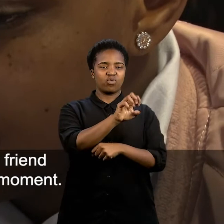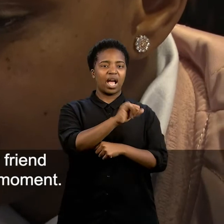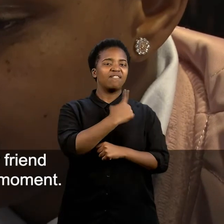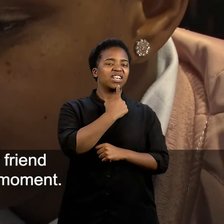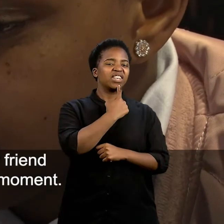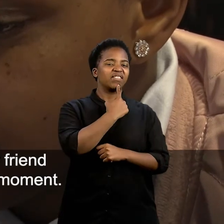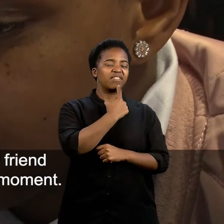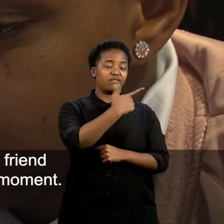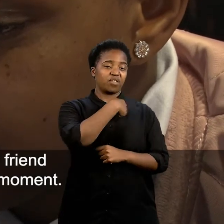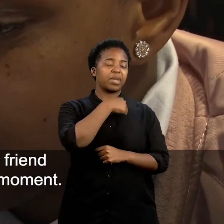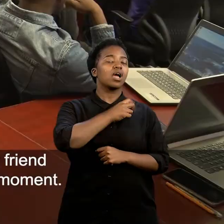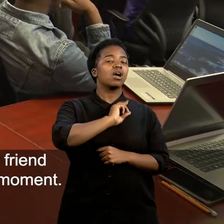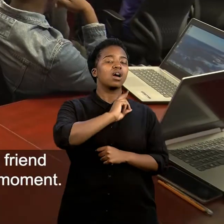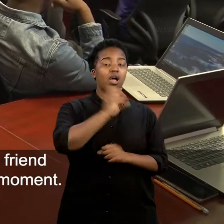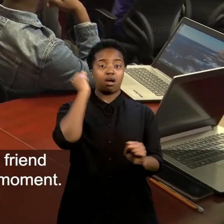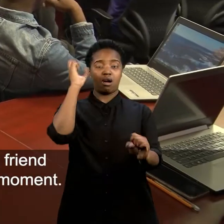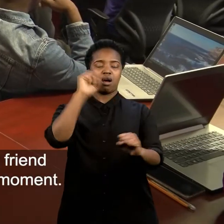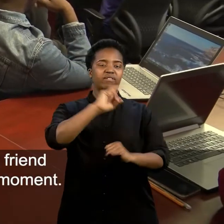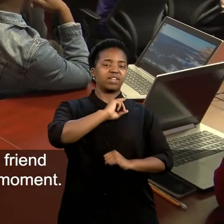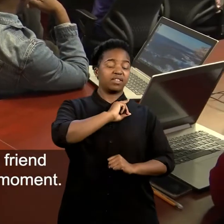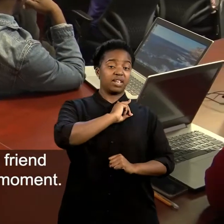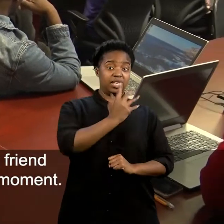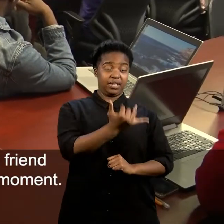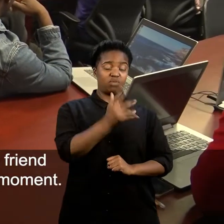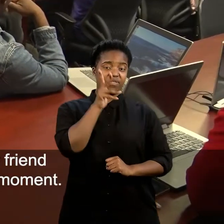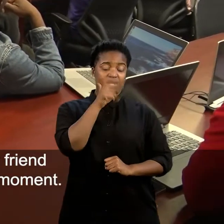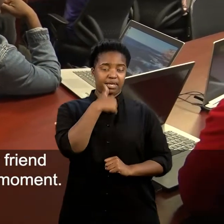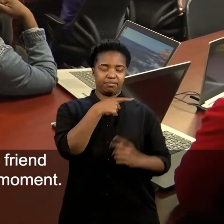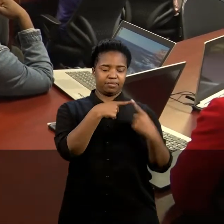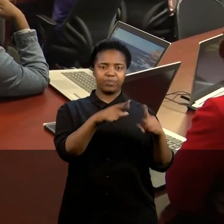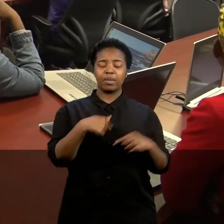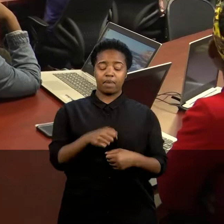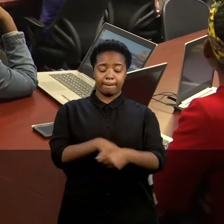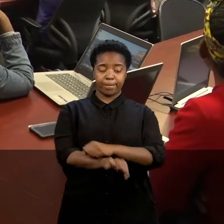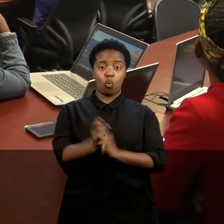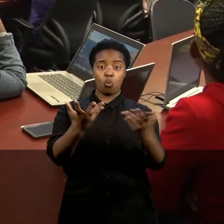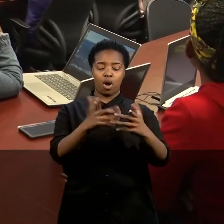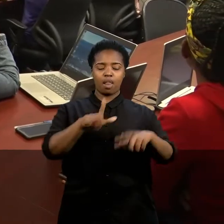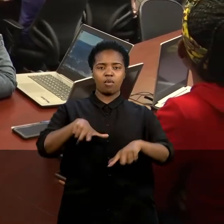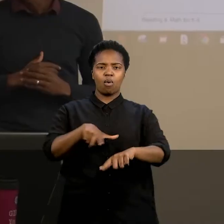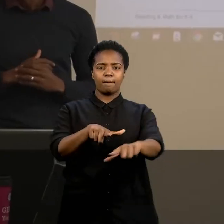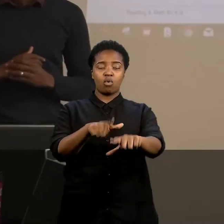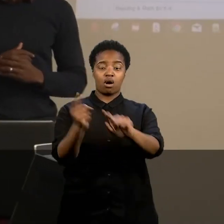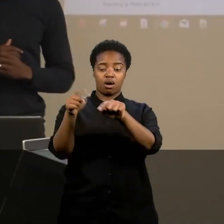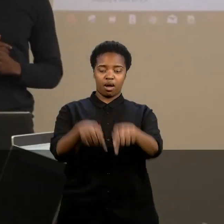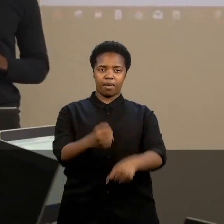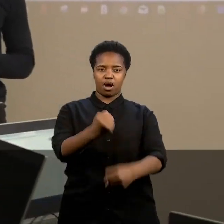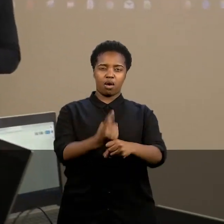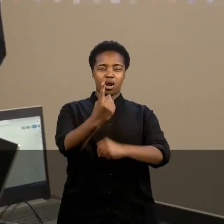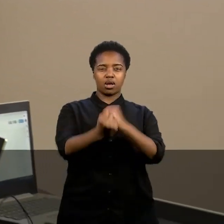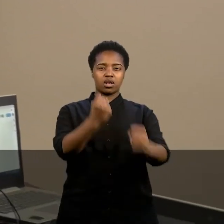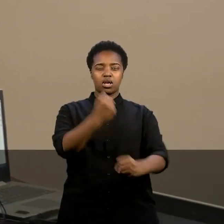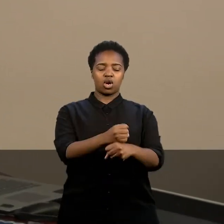Maria, who is interpreting what I'm signing at the moment. Ngizalelwe eLimpopo, ngize